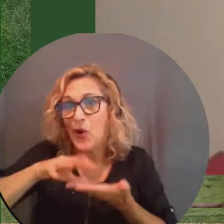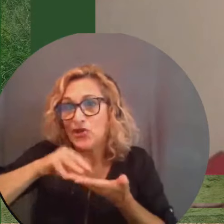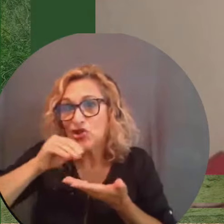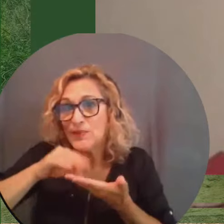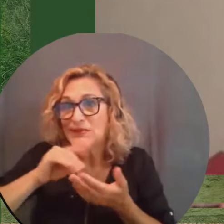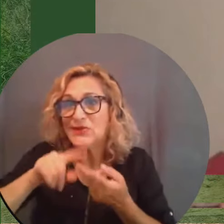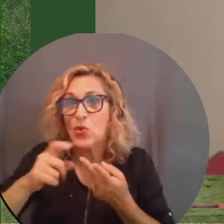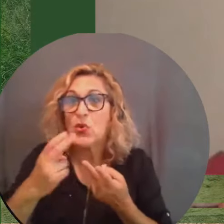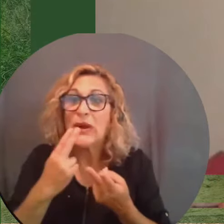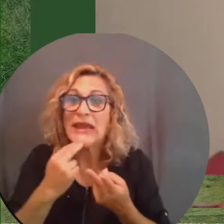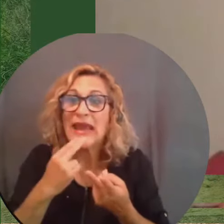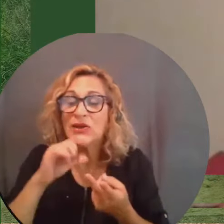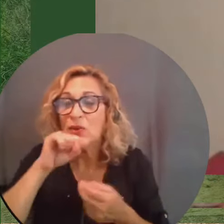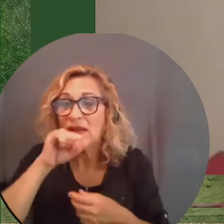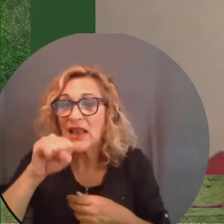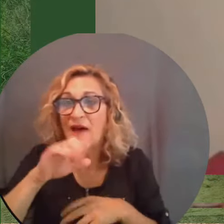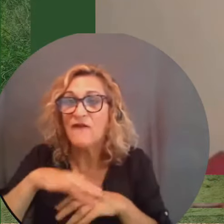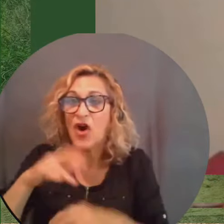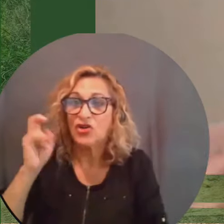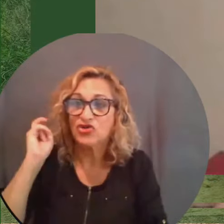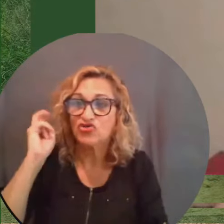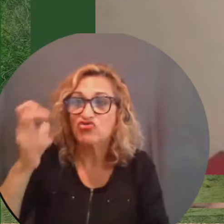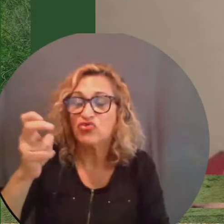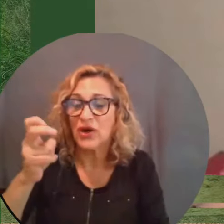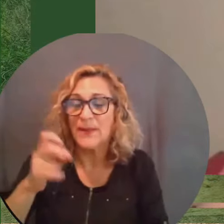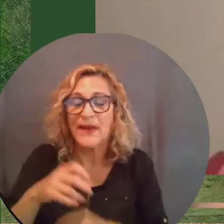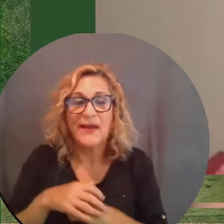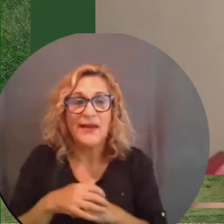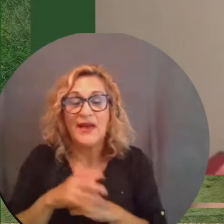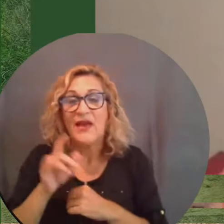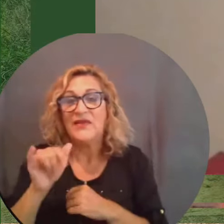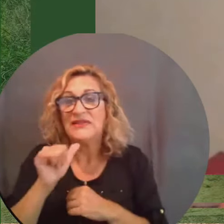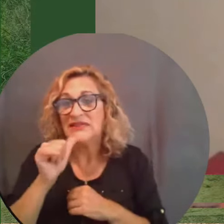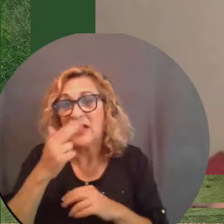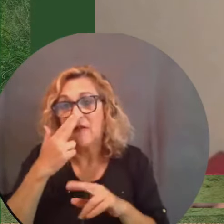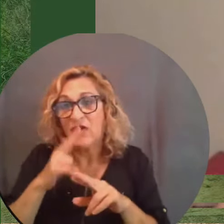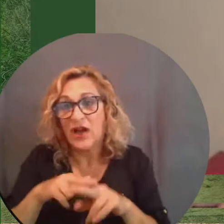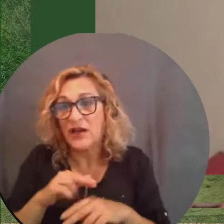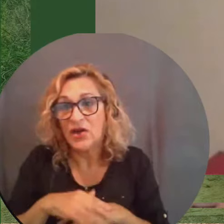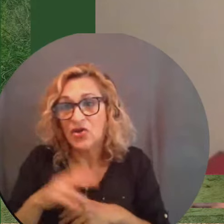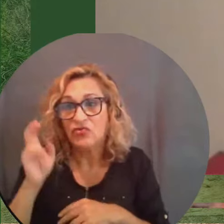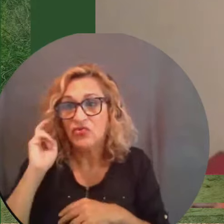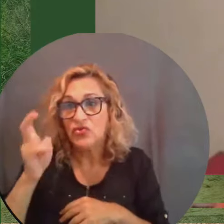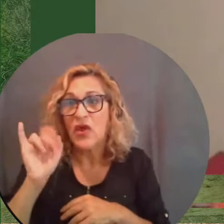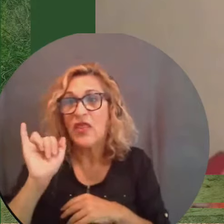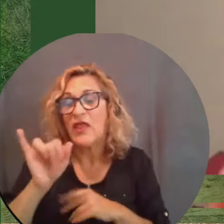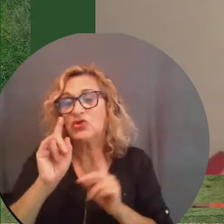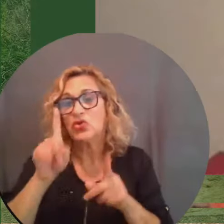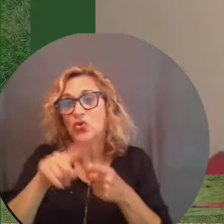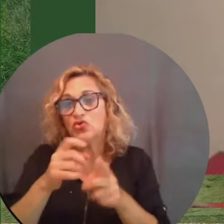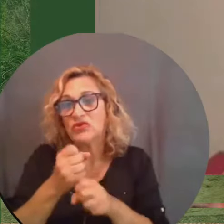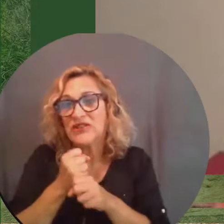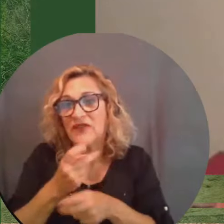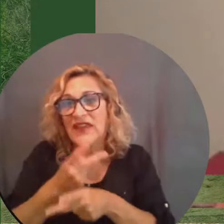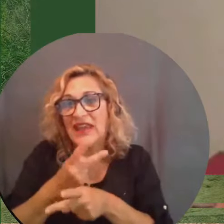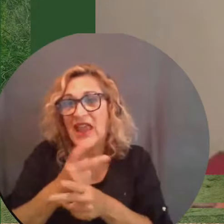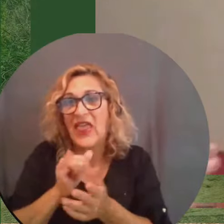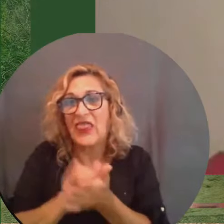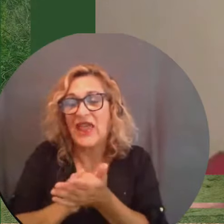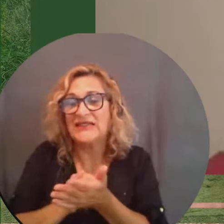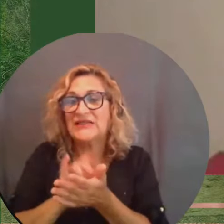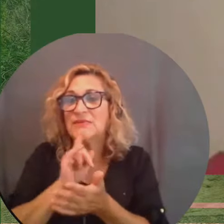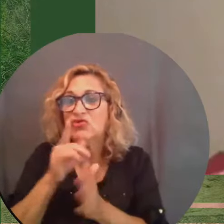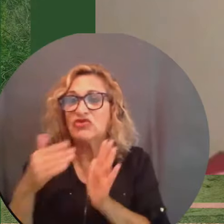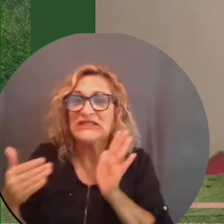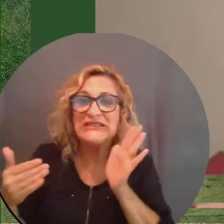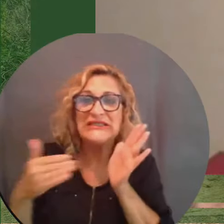your candy that you love on a road trip, because this is not a fun road trip. This is a road trip to go receive care that has been stigmatized.